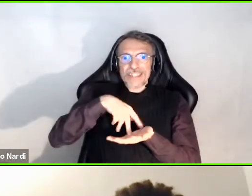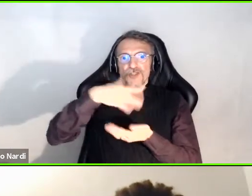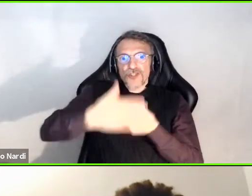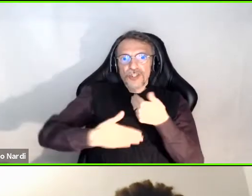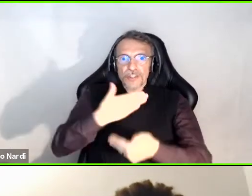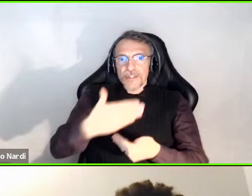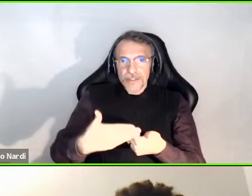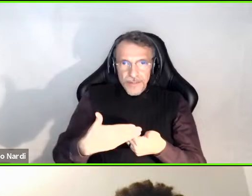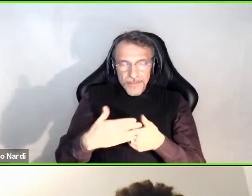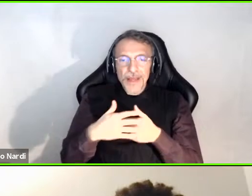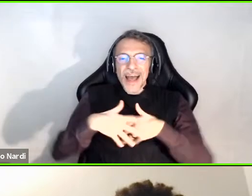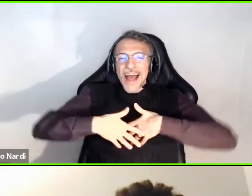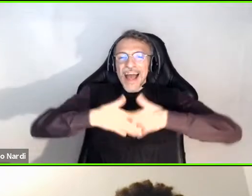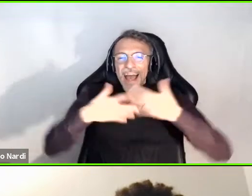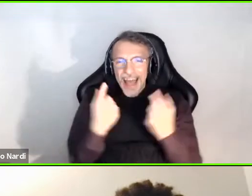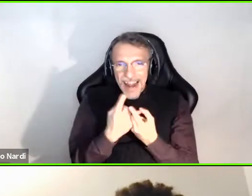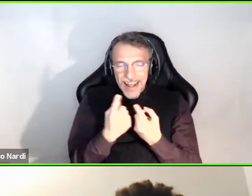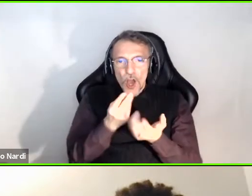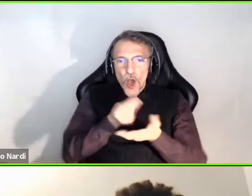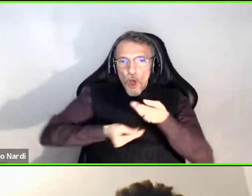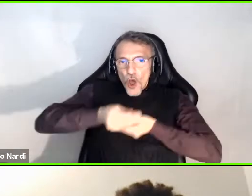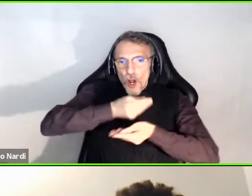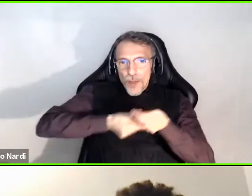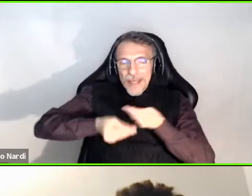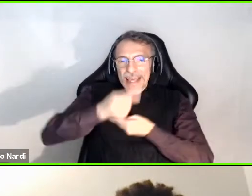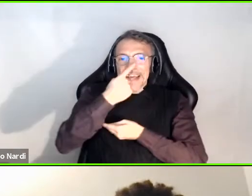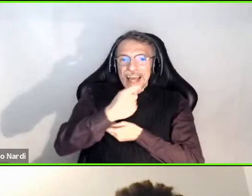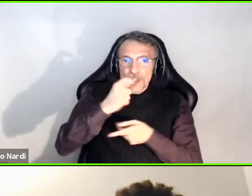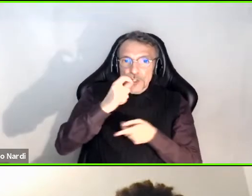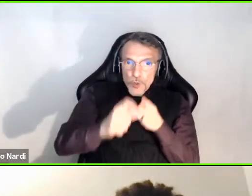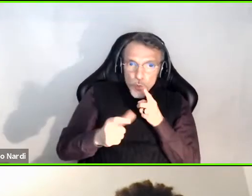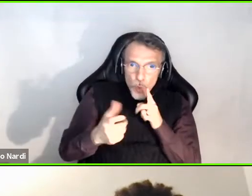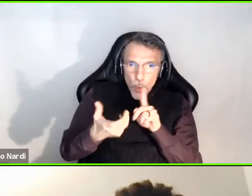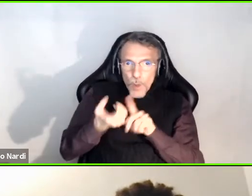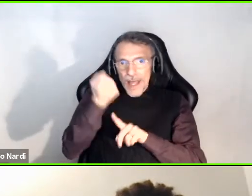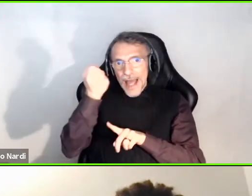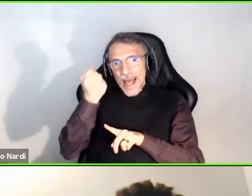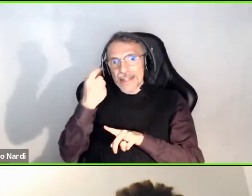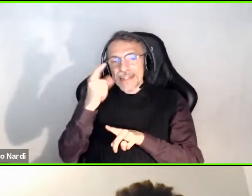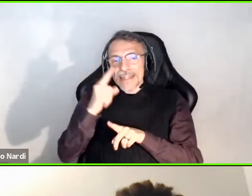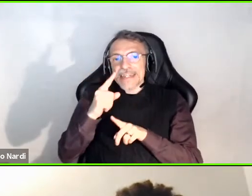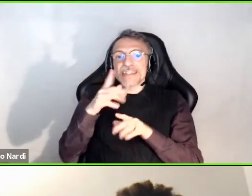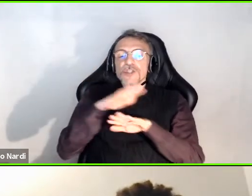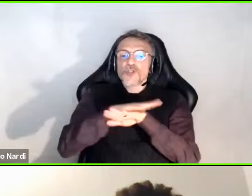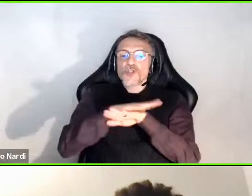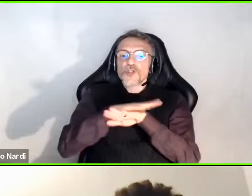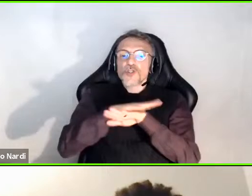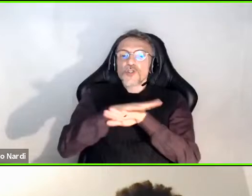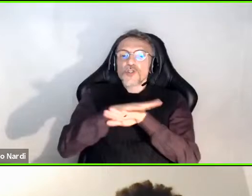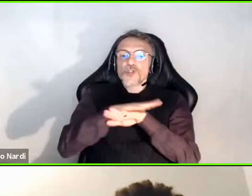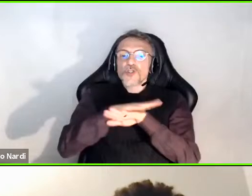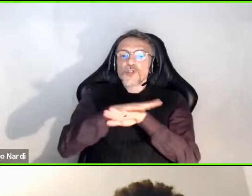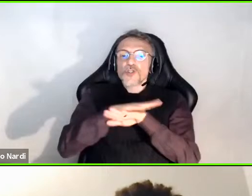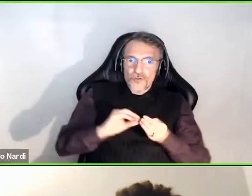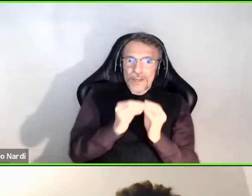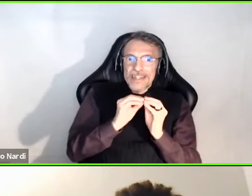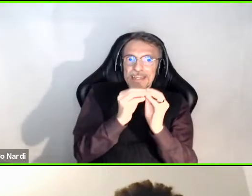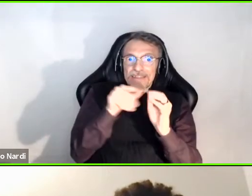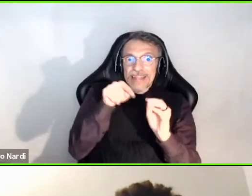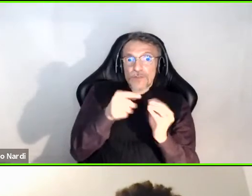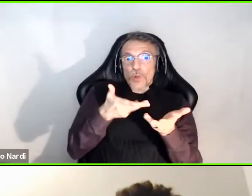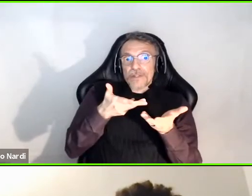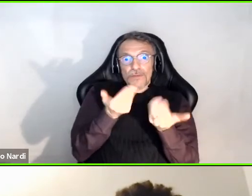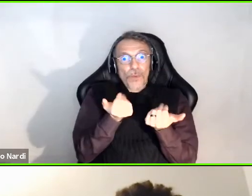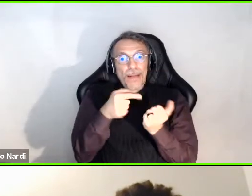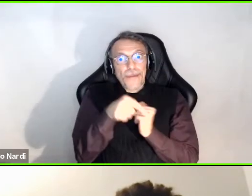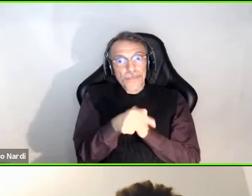could be that the economies can do or can get that is non-debt creating is what is welcome. Unfortunately,